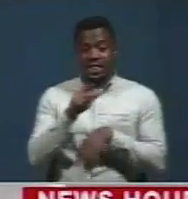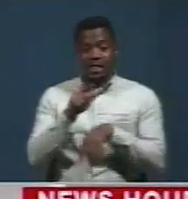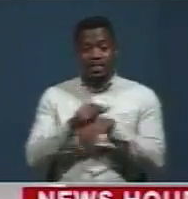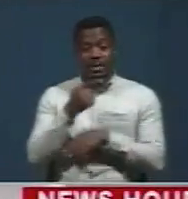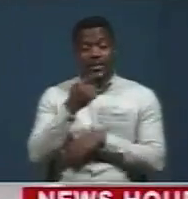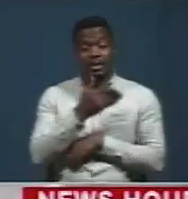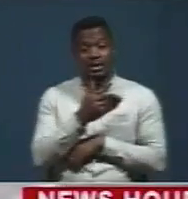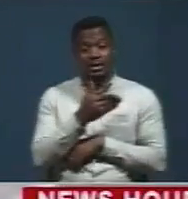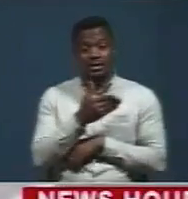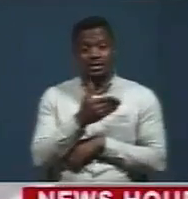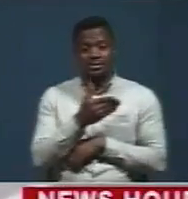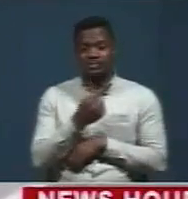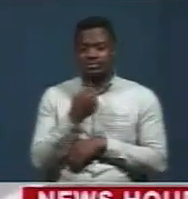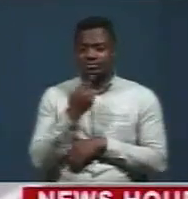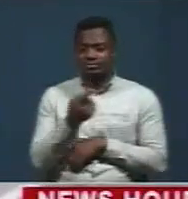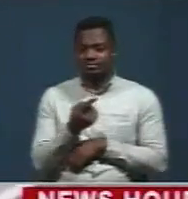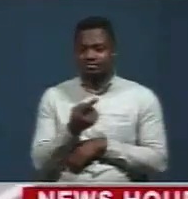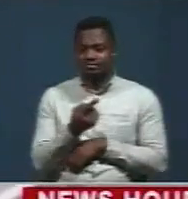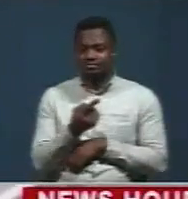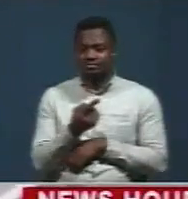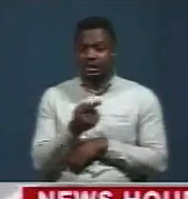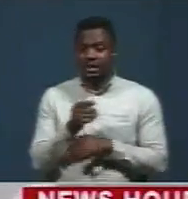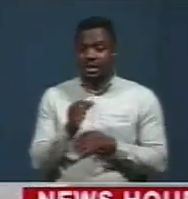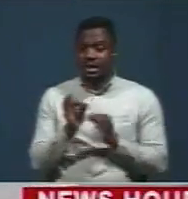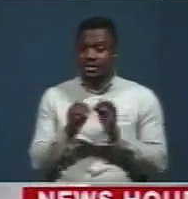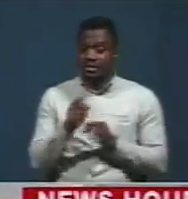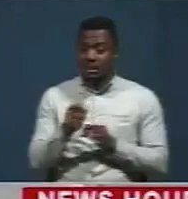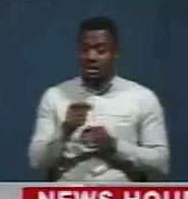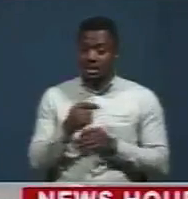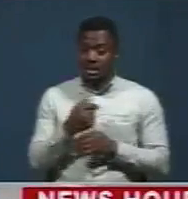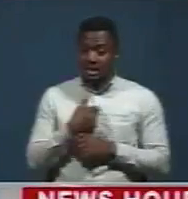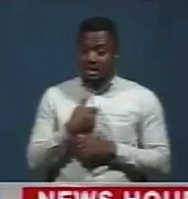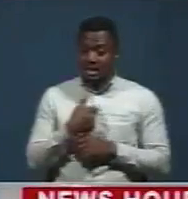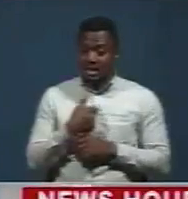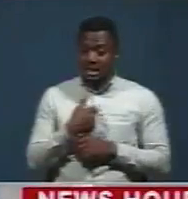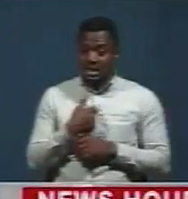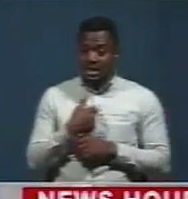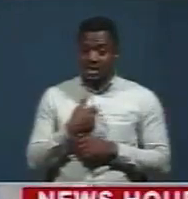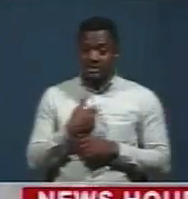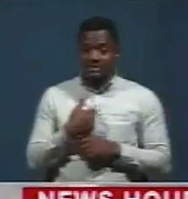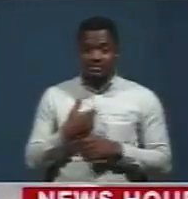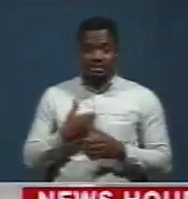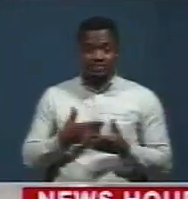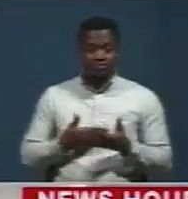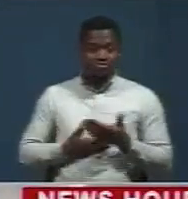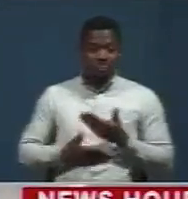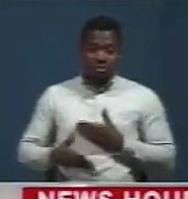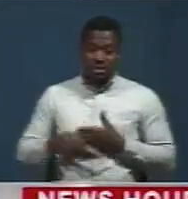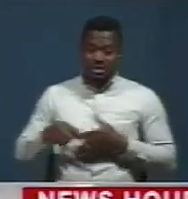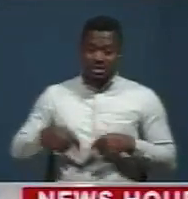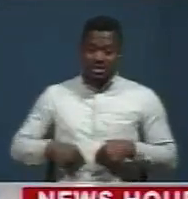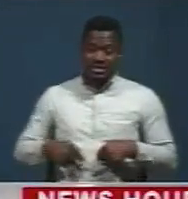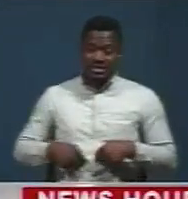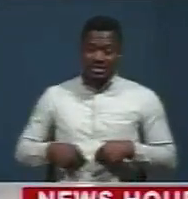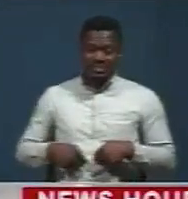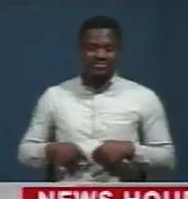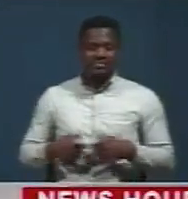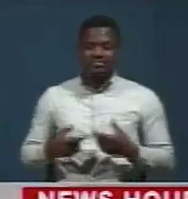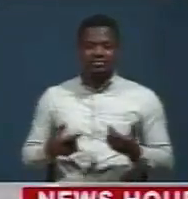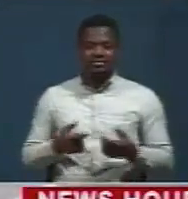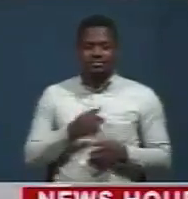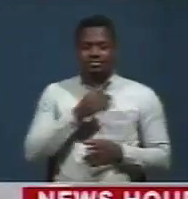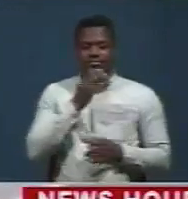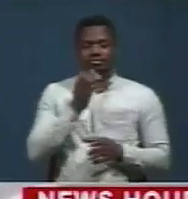to Or catch wrong, say, so far as I in ye mema would dear moon, I dear quad any dear own